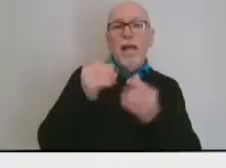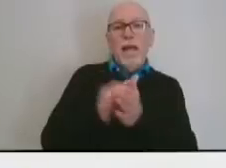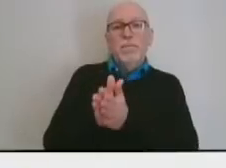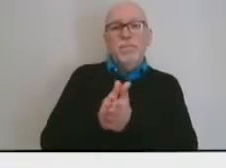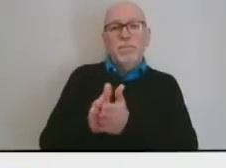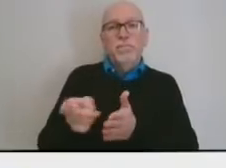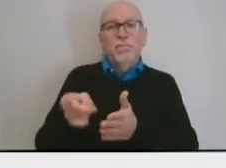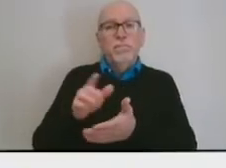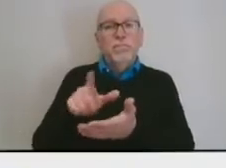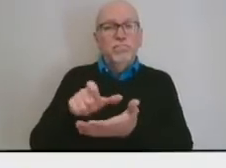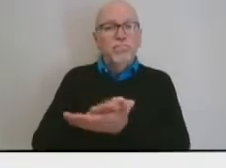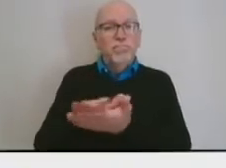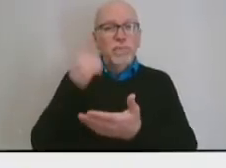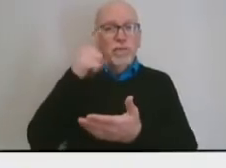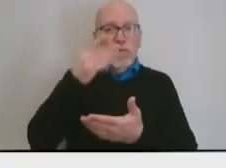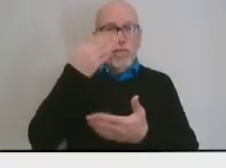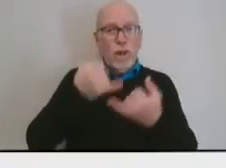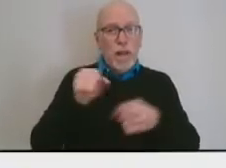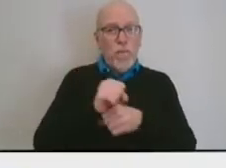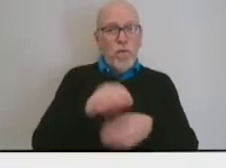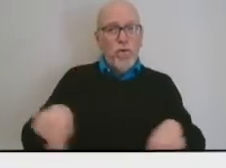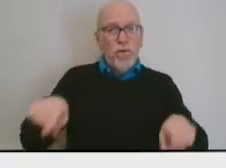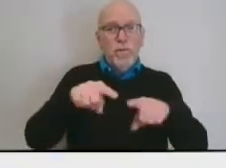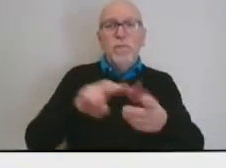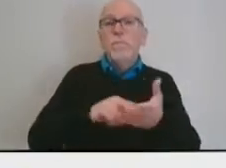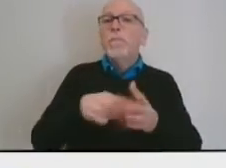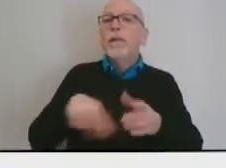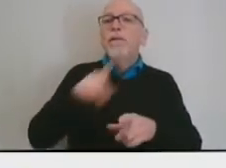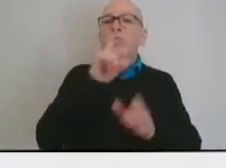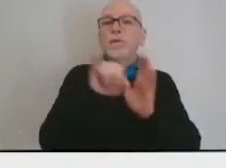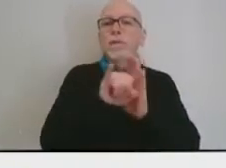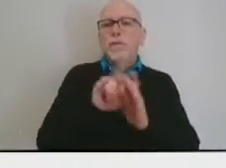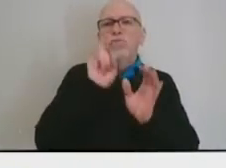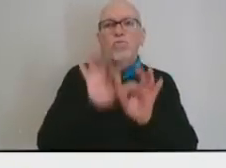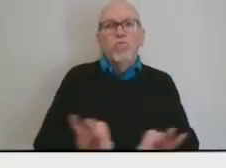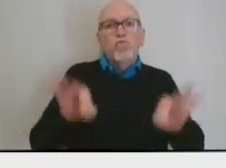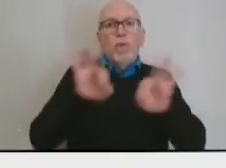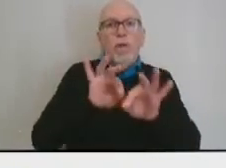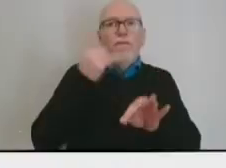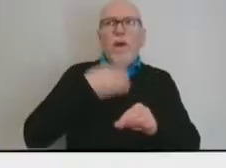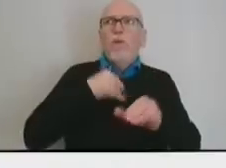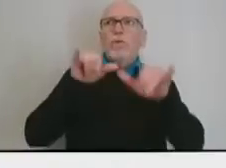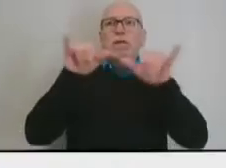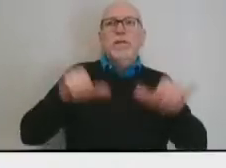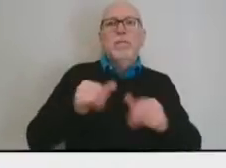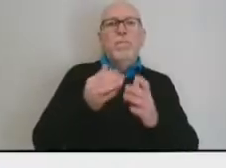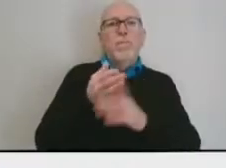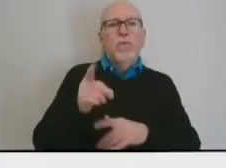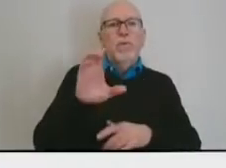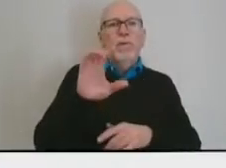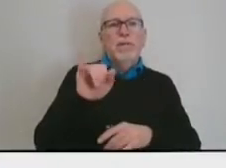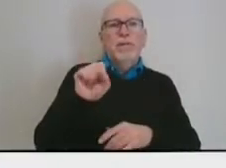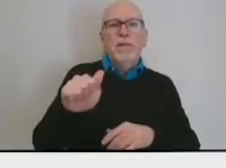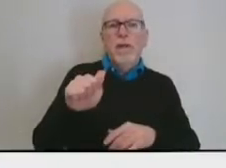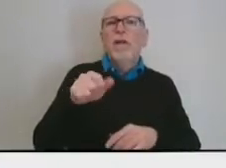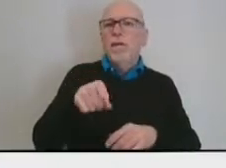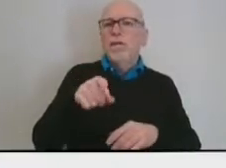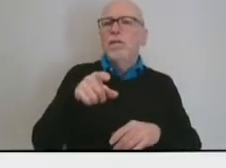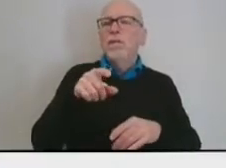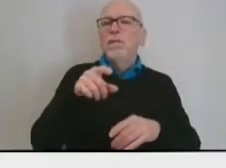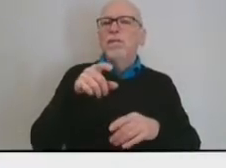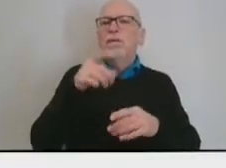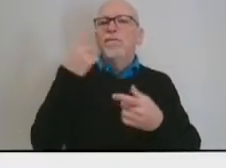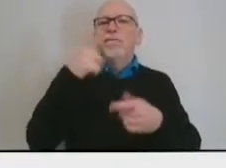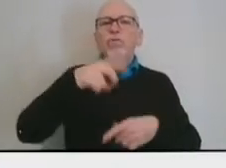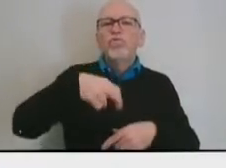our frontline workers. These are those workers identified as critical infrastructure through CISA and include transportation, food